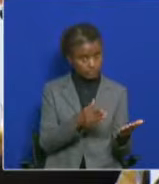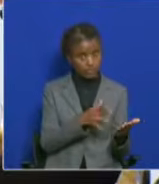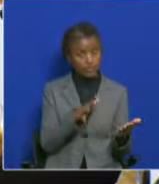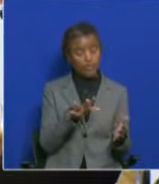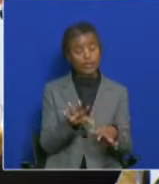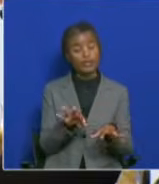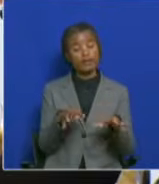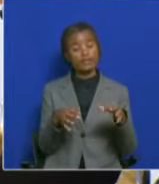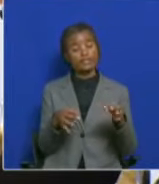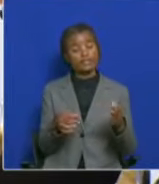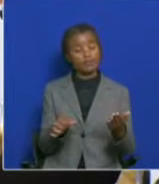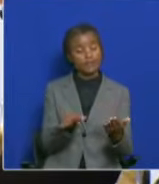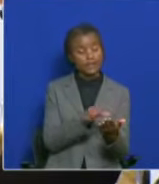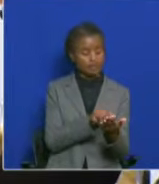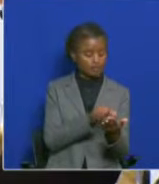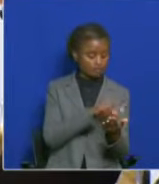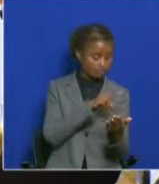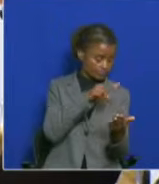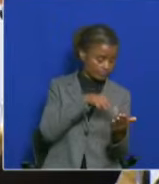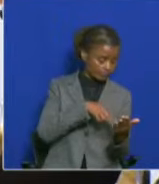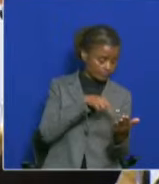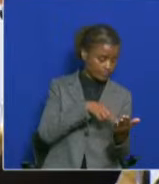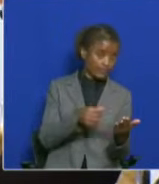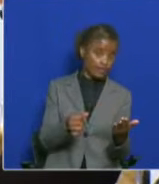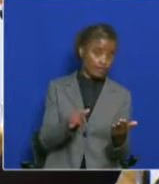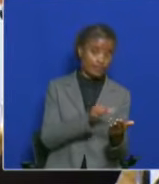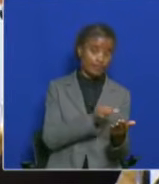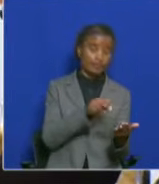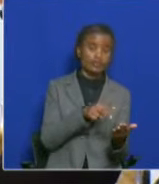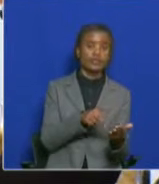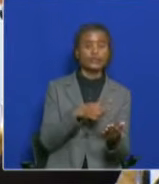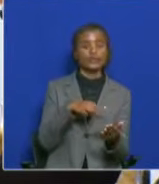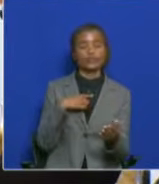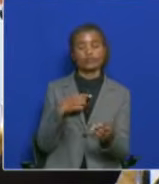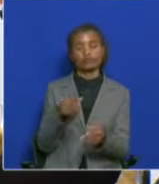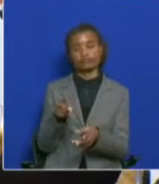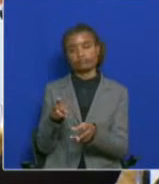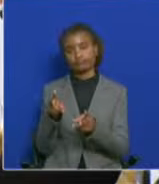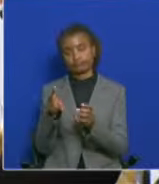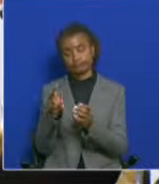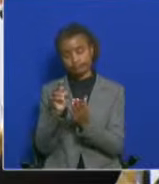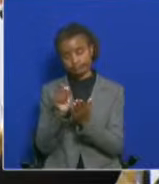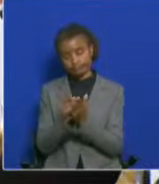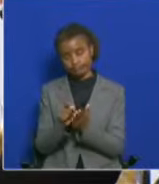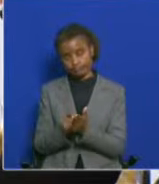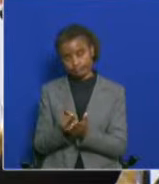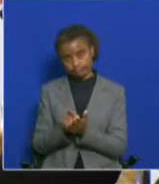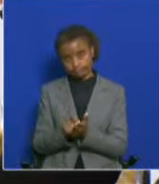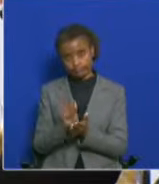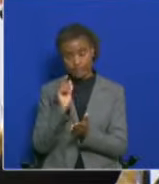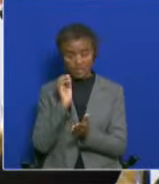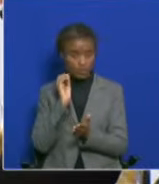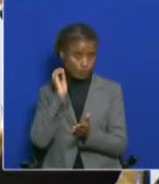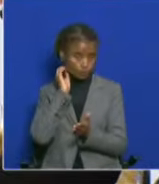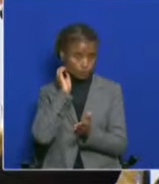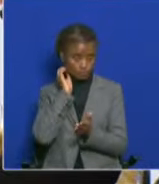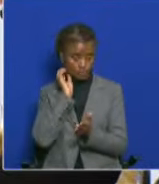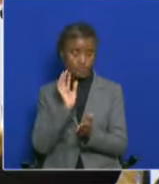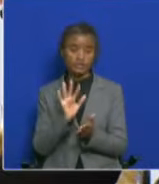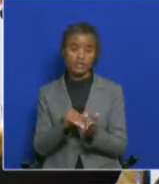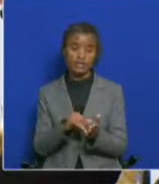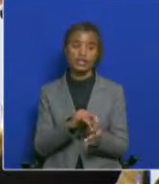we'll make a note, and the attorneys will supplement your bundle. Thank you.